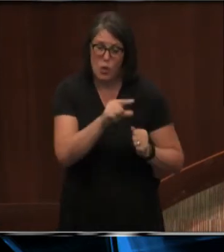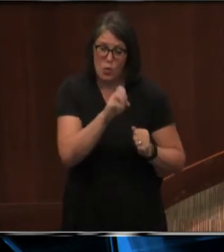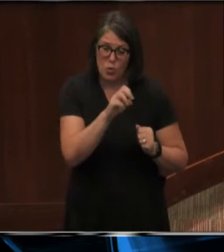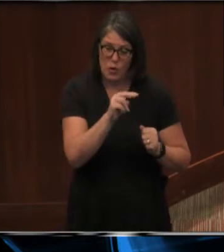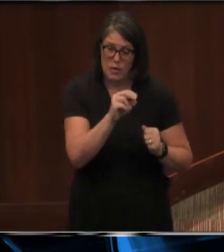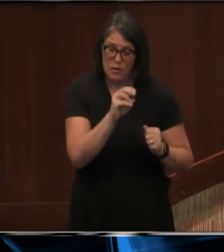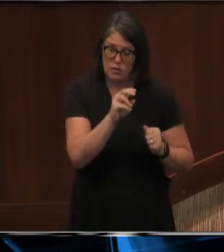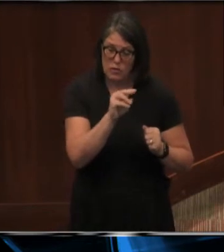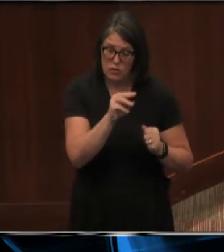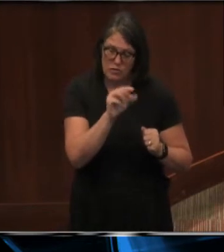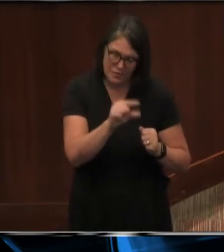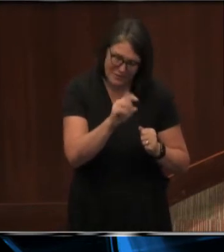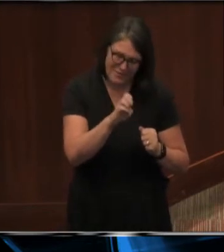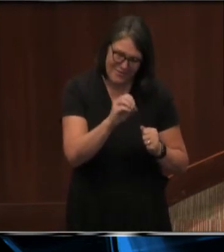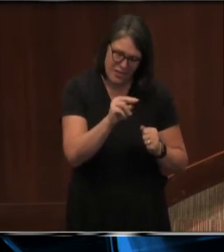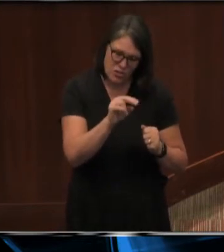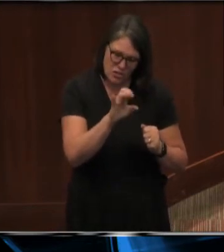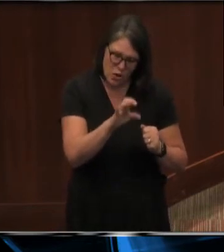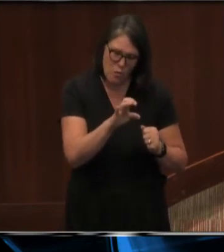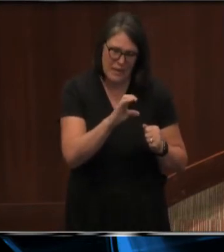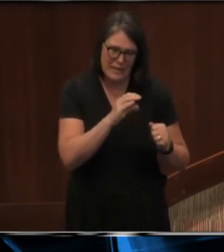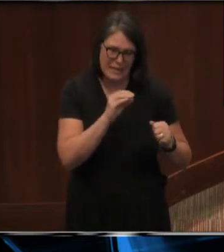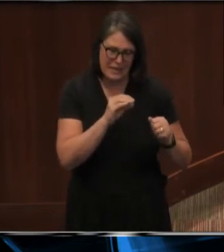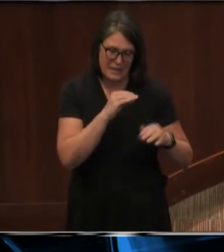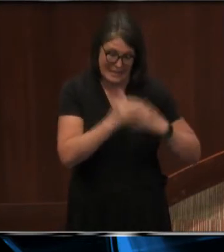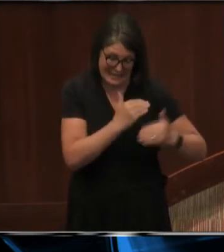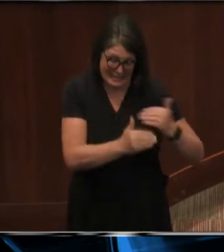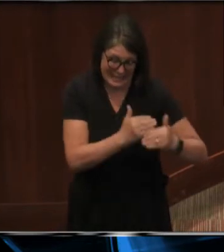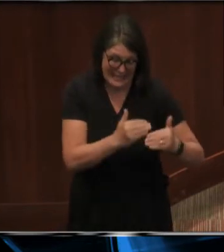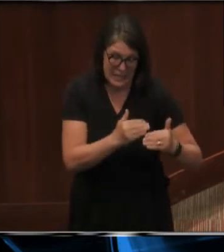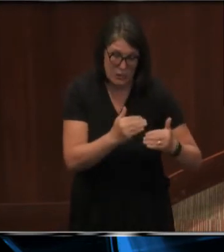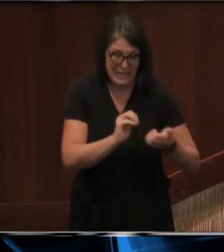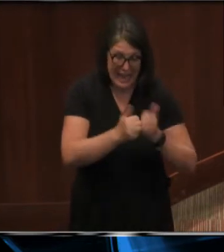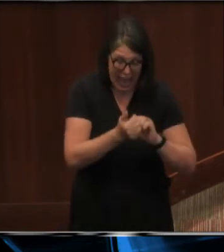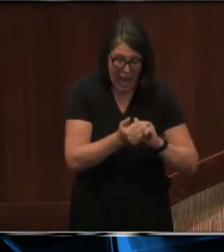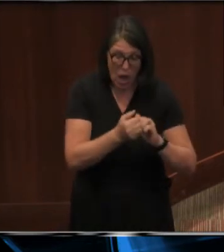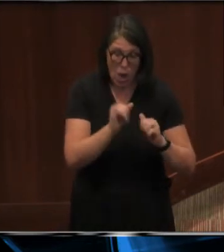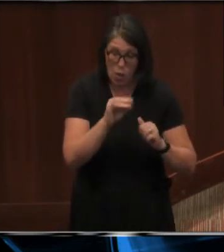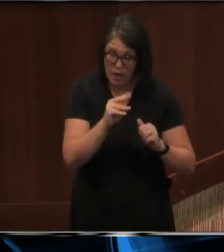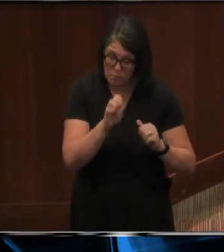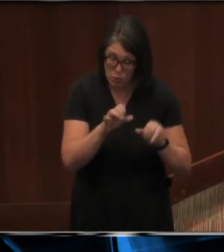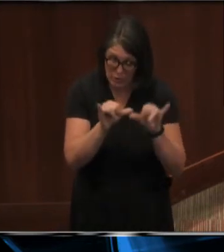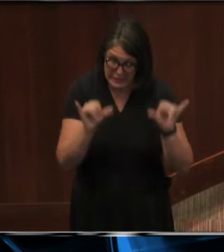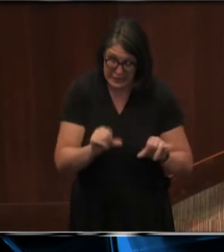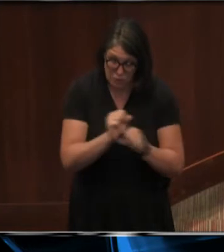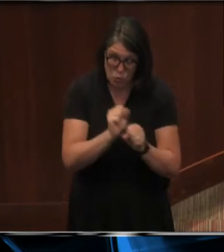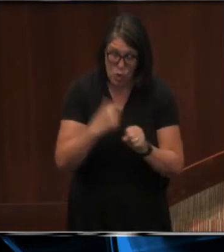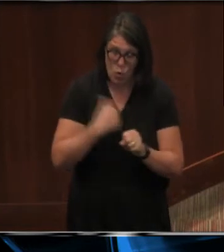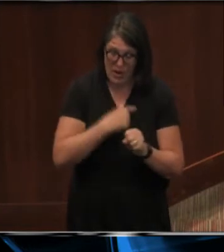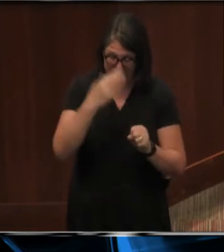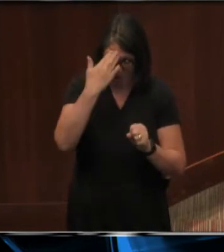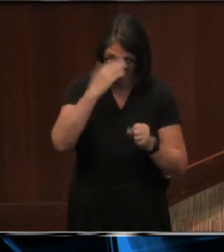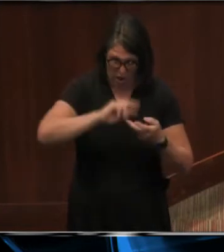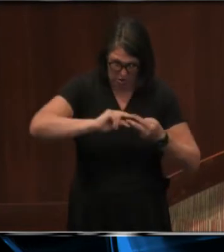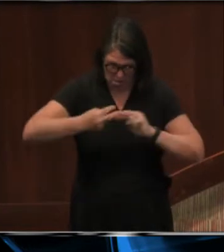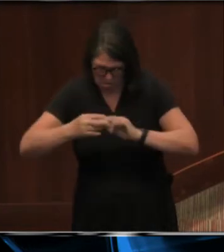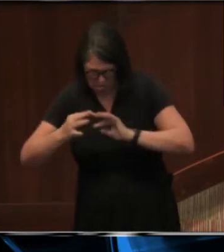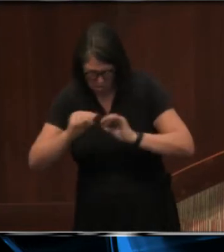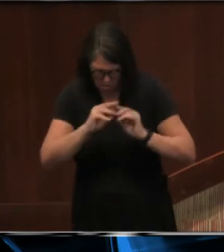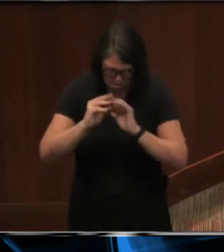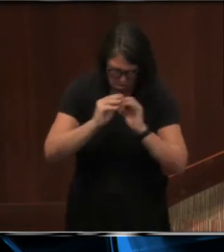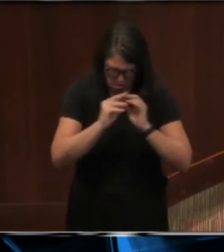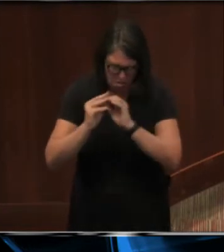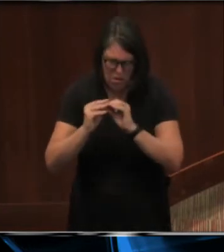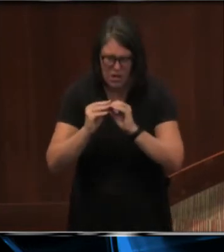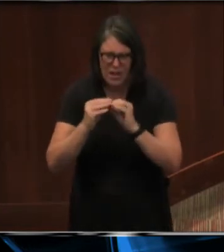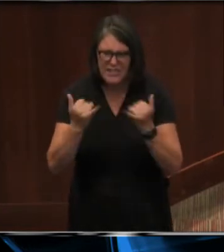sequencing and some of the points in which our immune system work that are, have developed